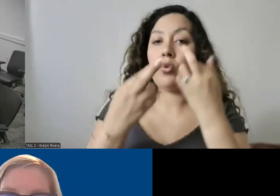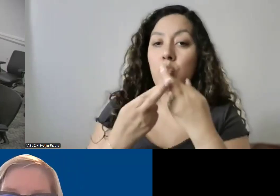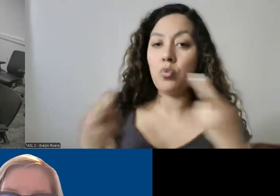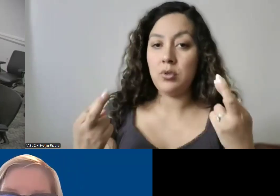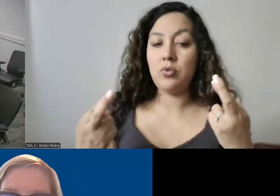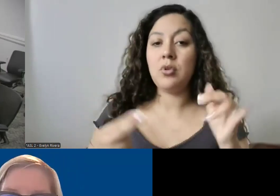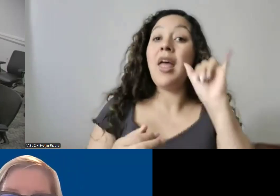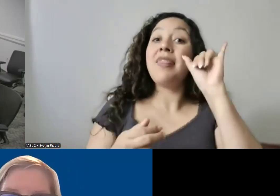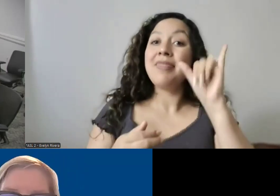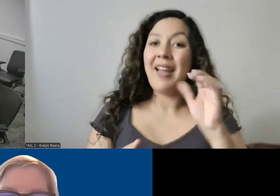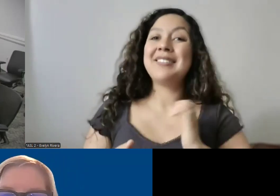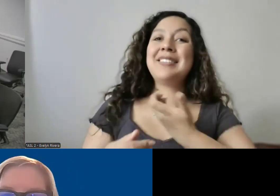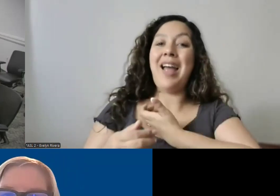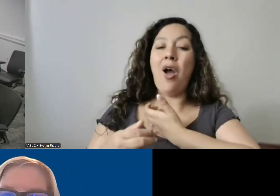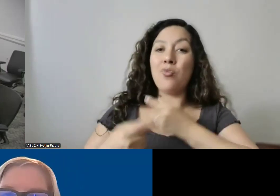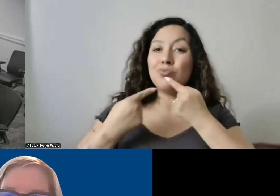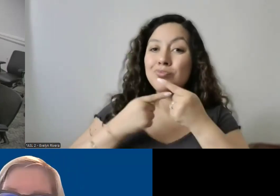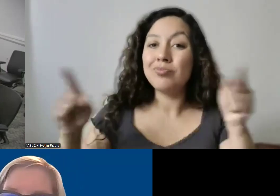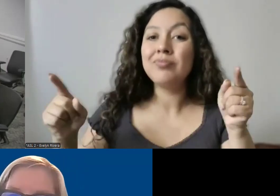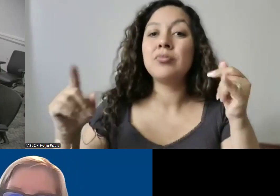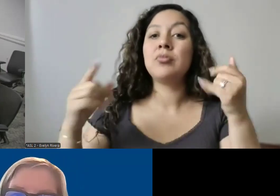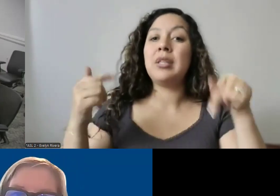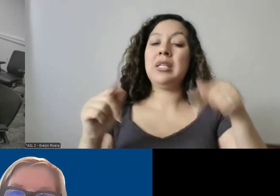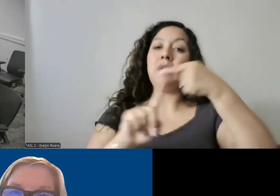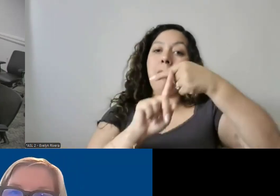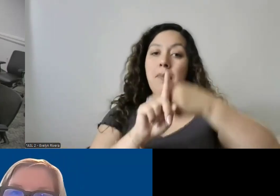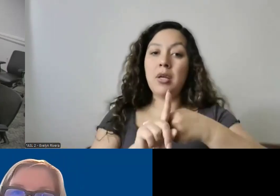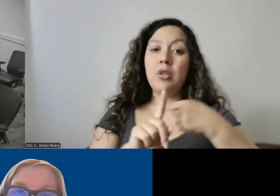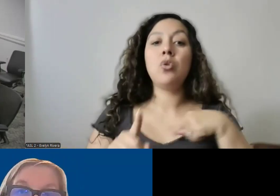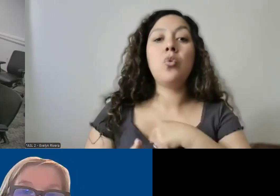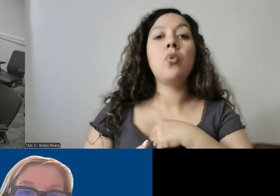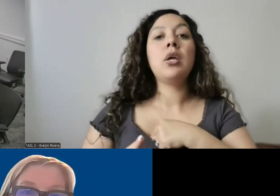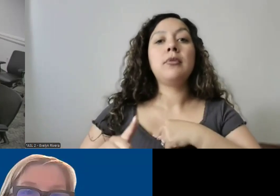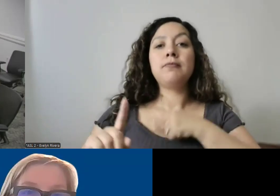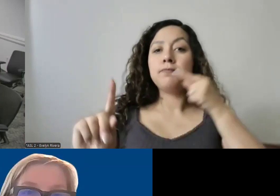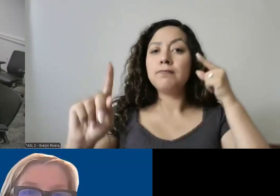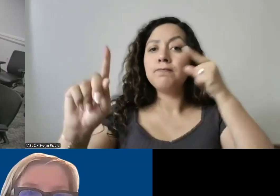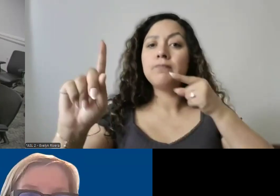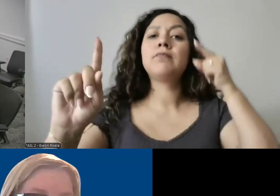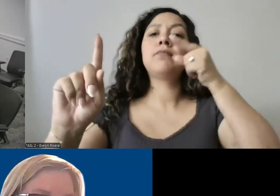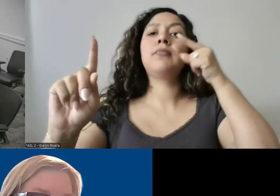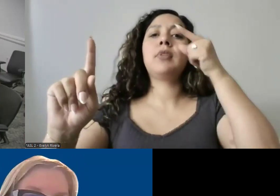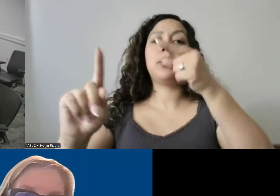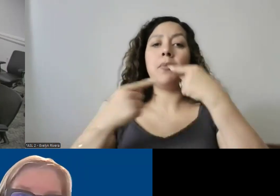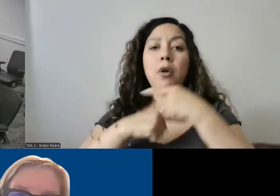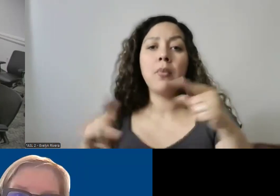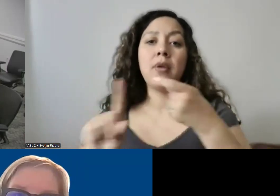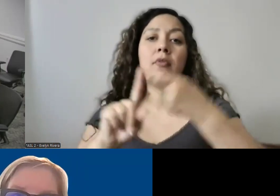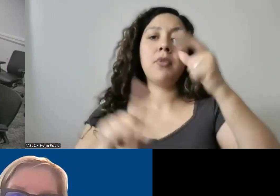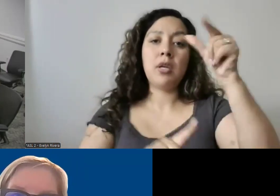the campaign that we're running. This month, we anticipate a proclamation from the governor in May